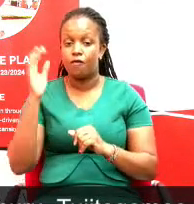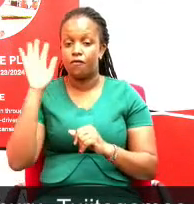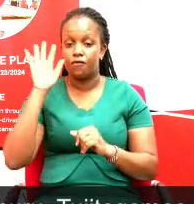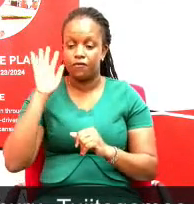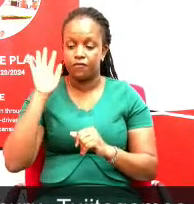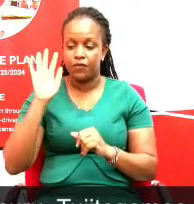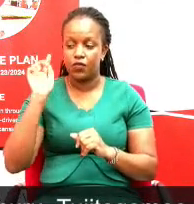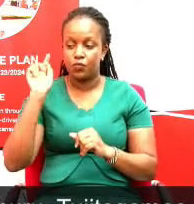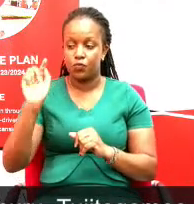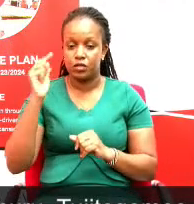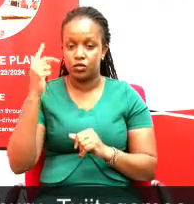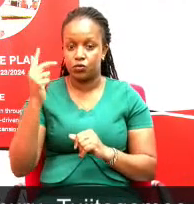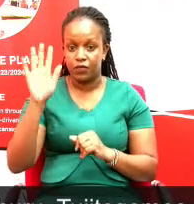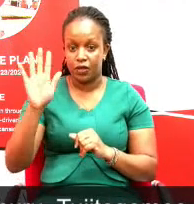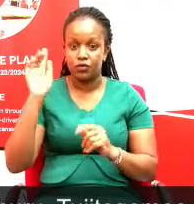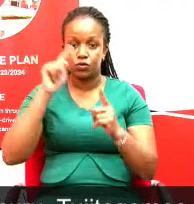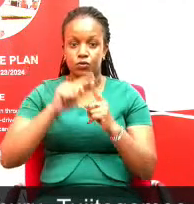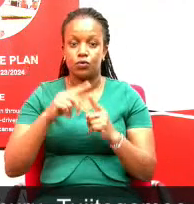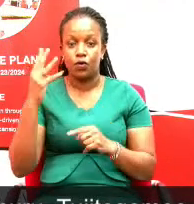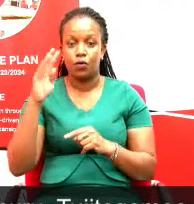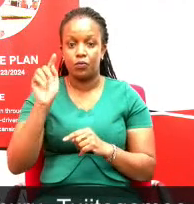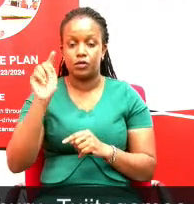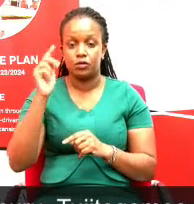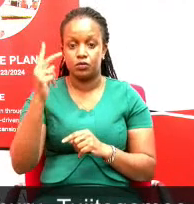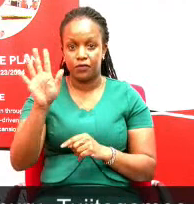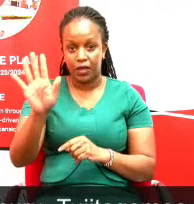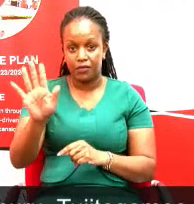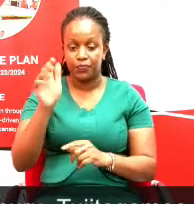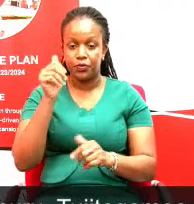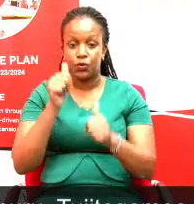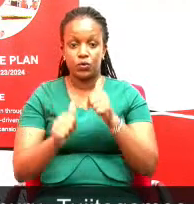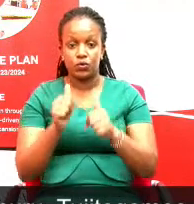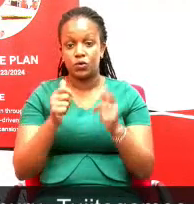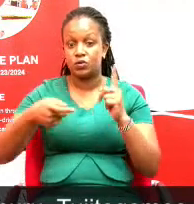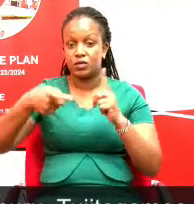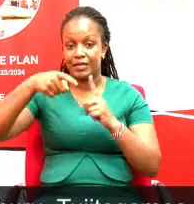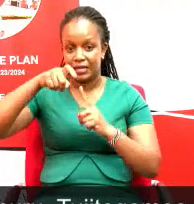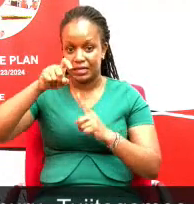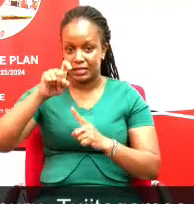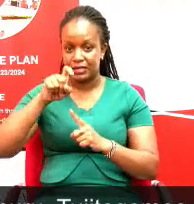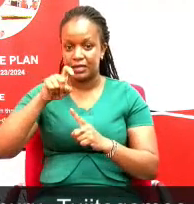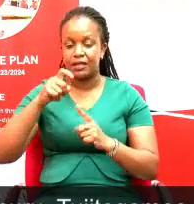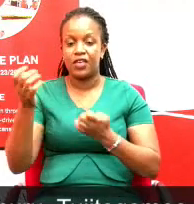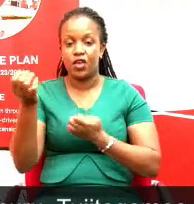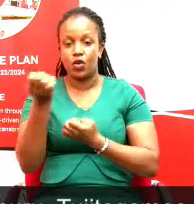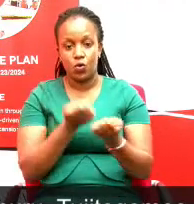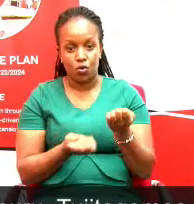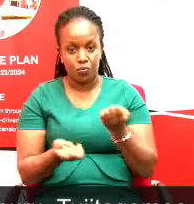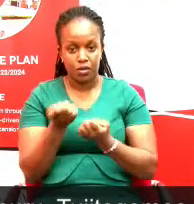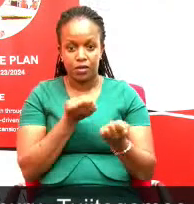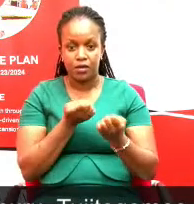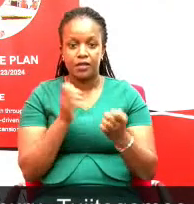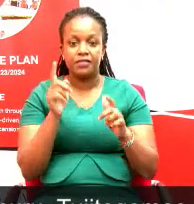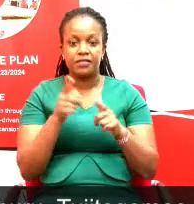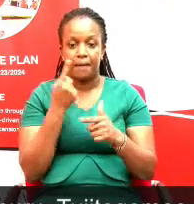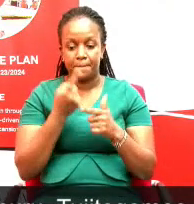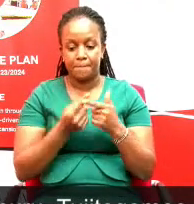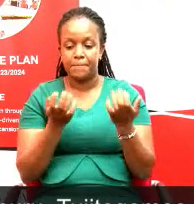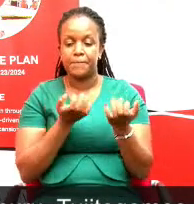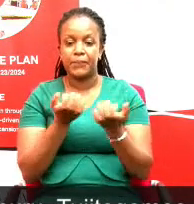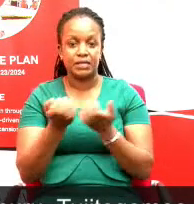5.25 to 4.25. The net sum of all this was to increase liquidity in the economy so that now businesses